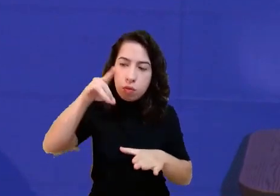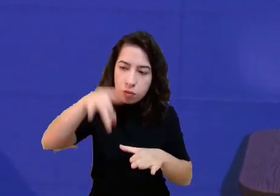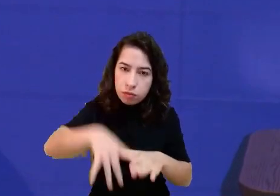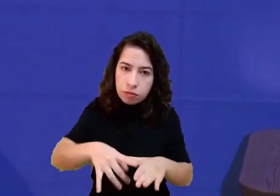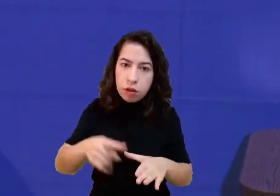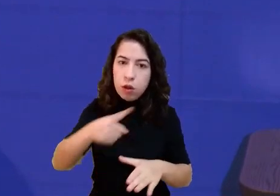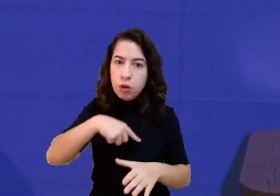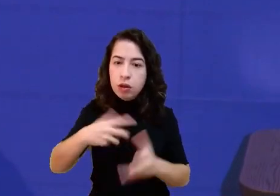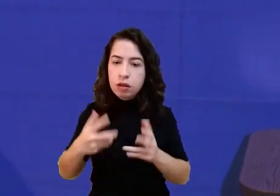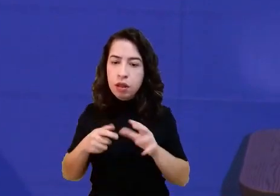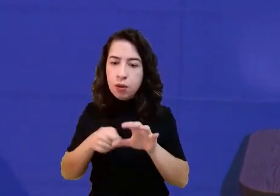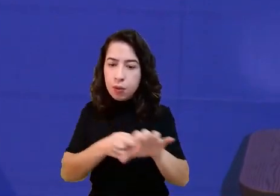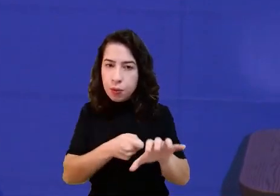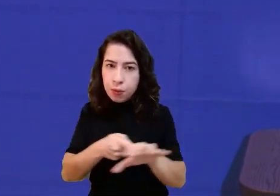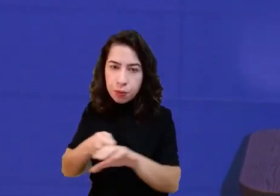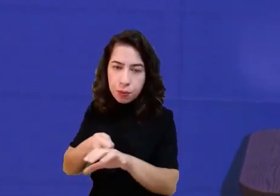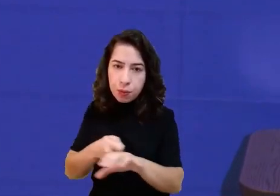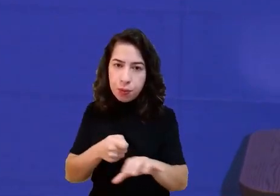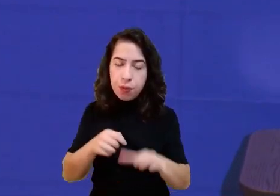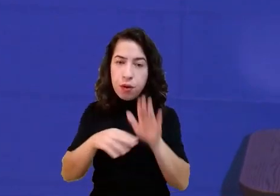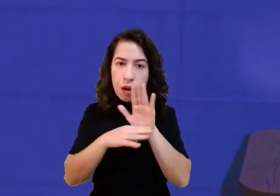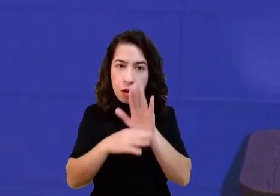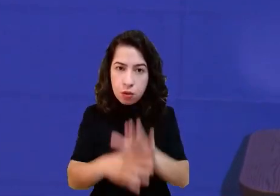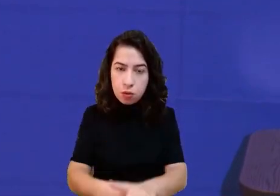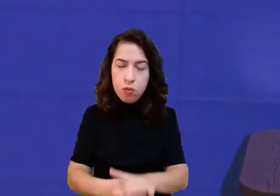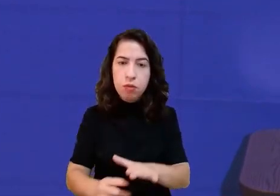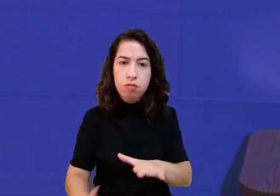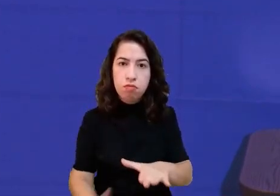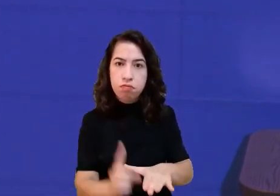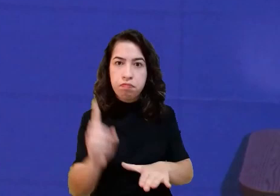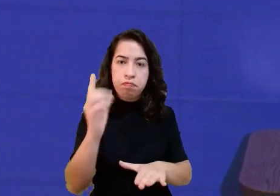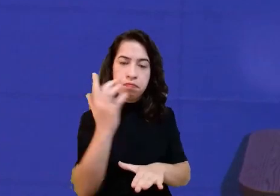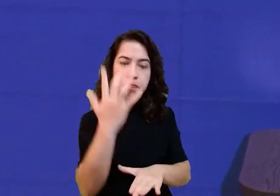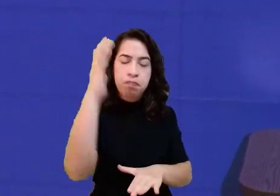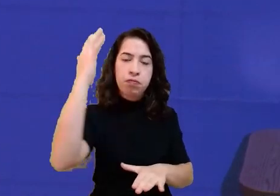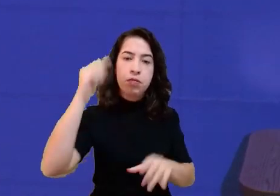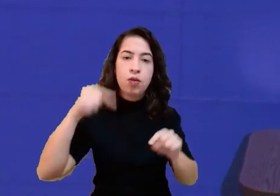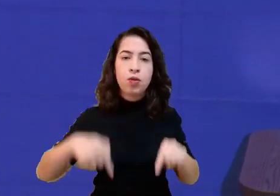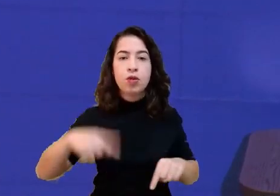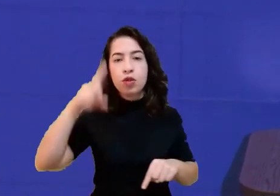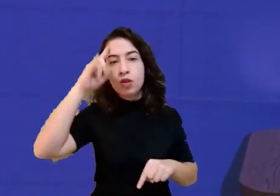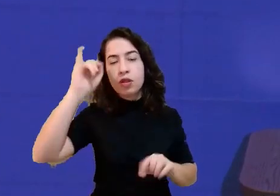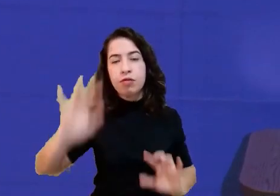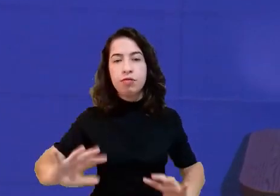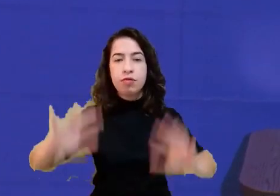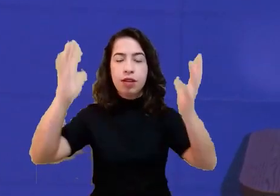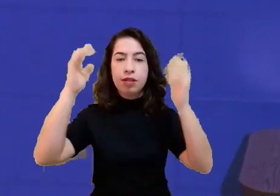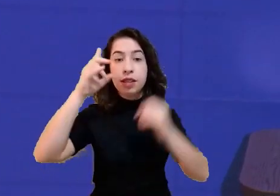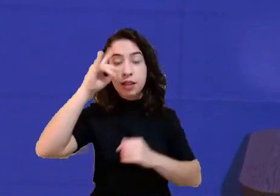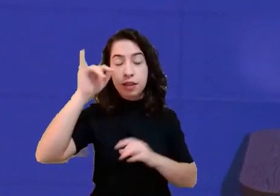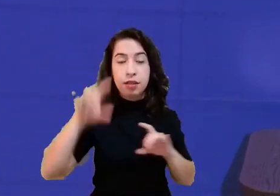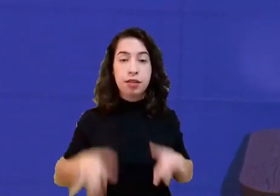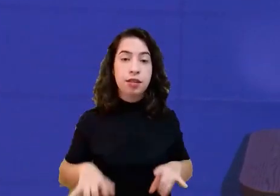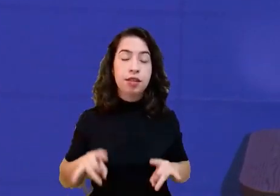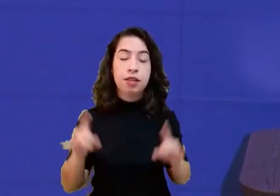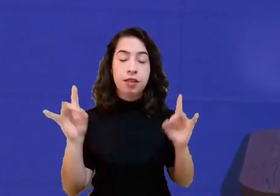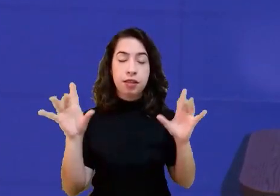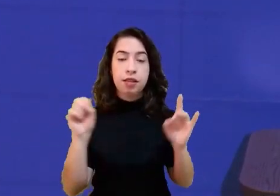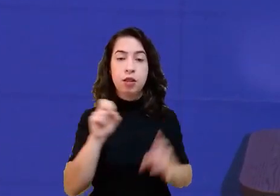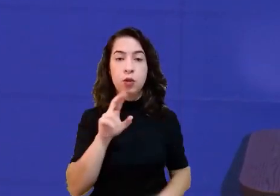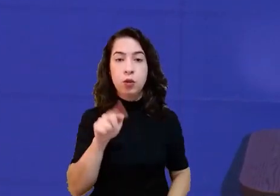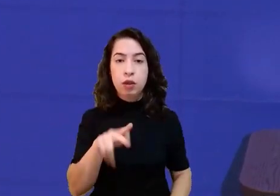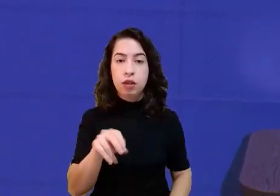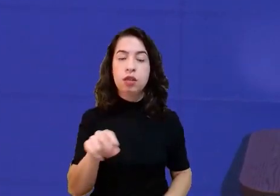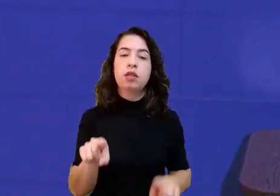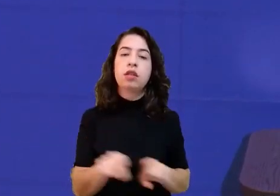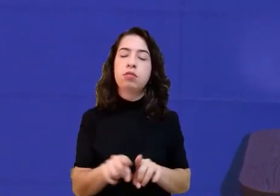it to be to grow and go further. It's a day of celebration for Suzano and for